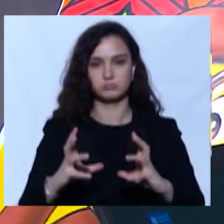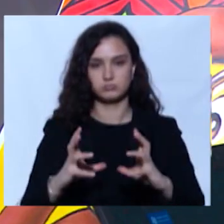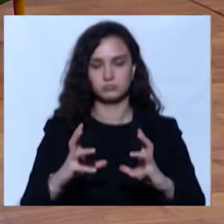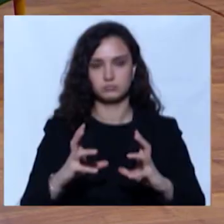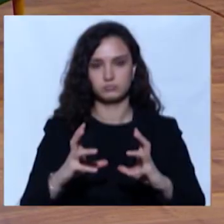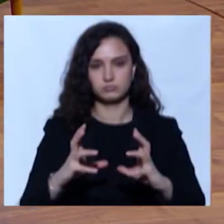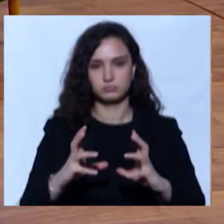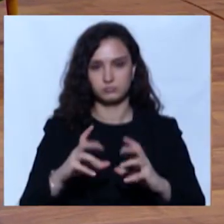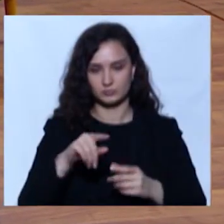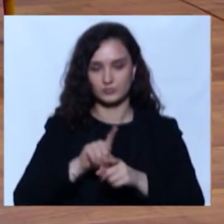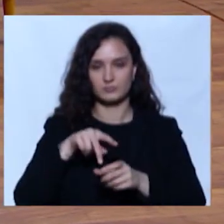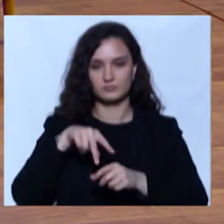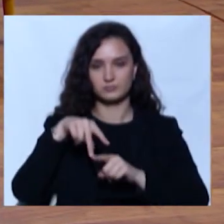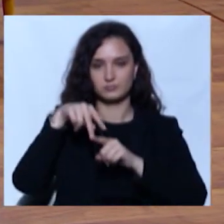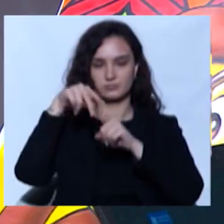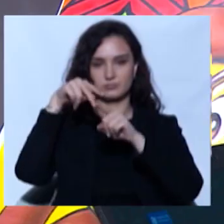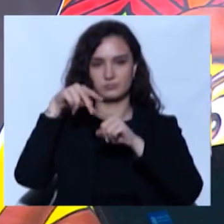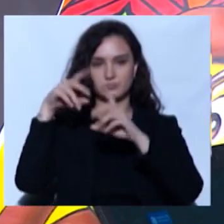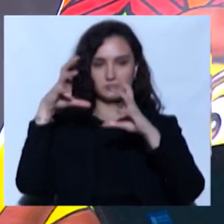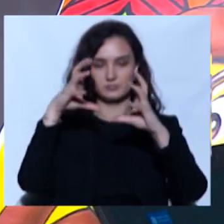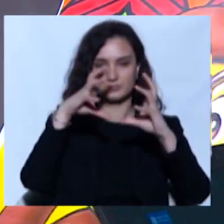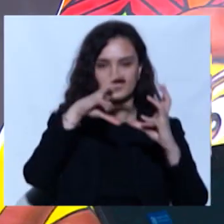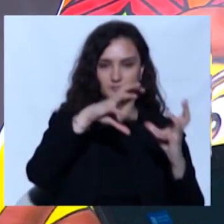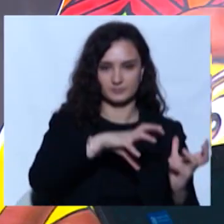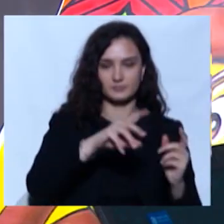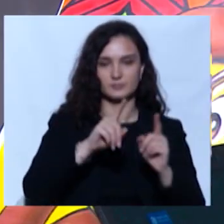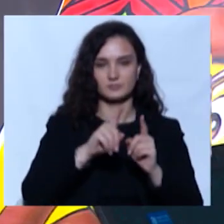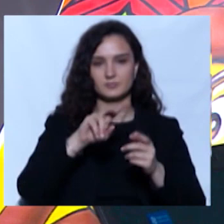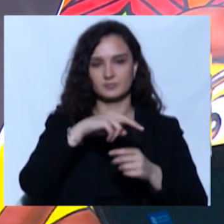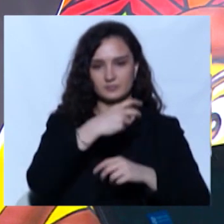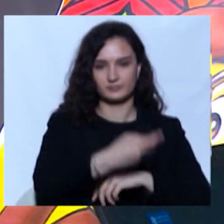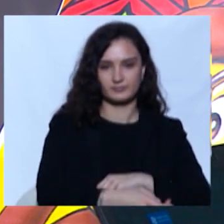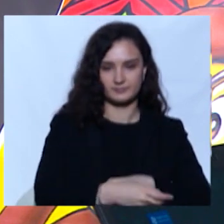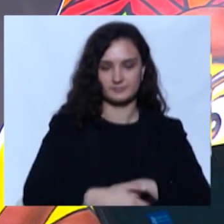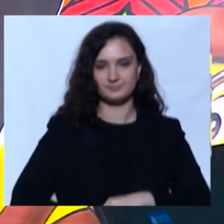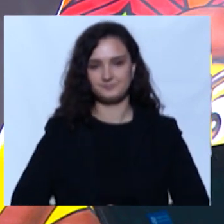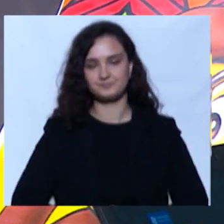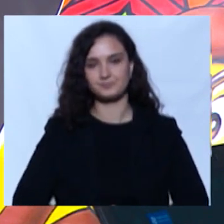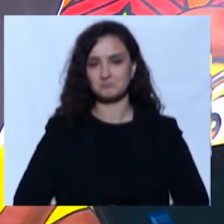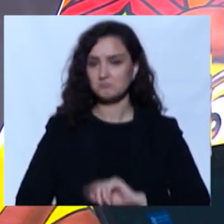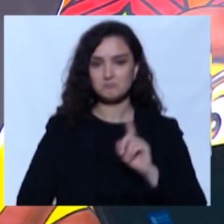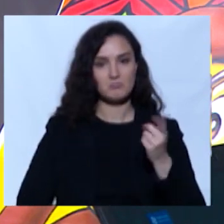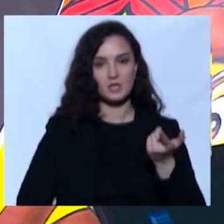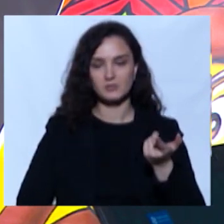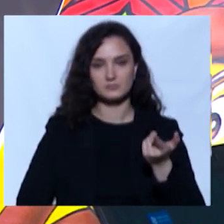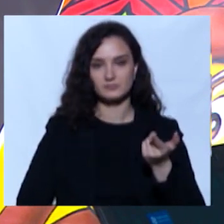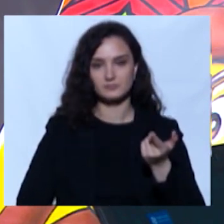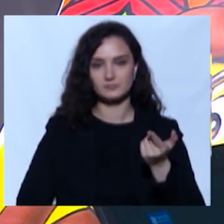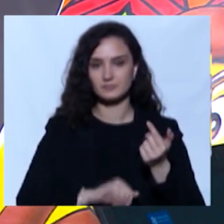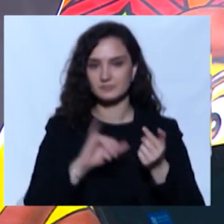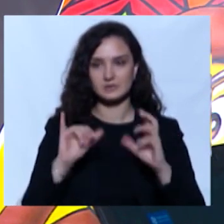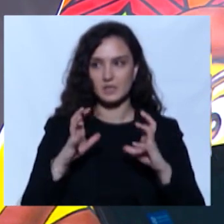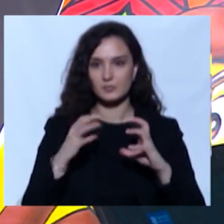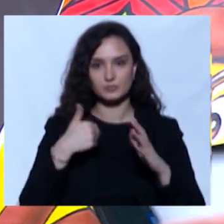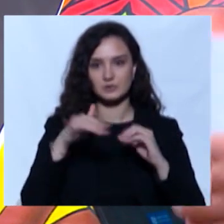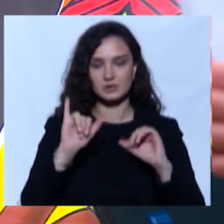George went up. The ball went down and George went down. But where did the ball